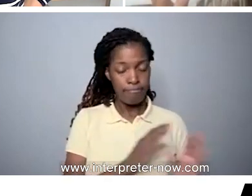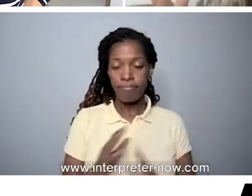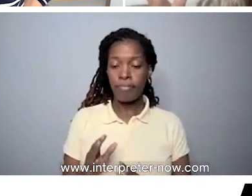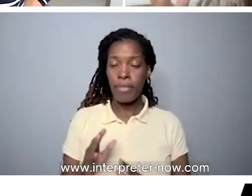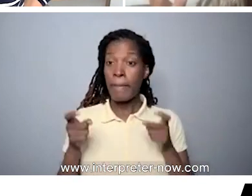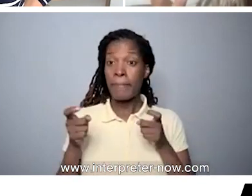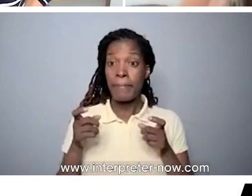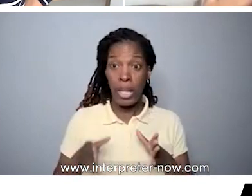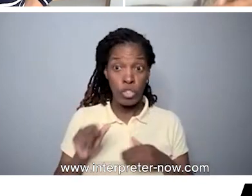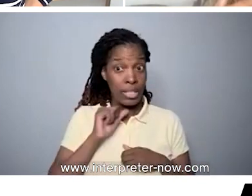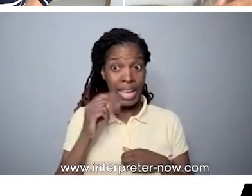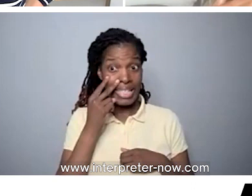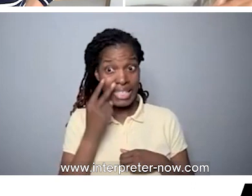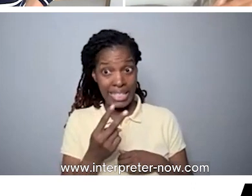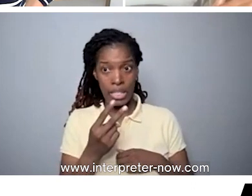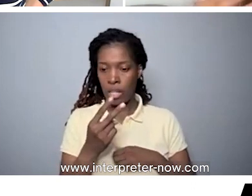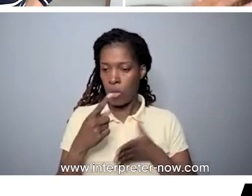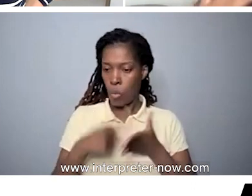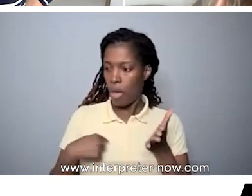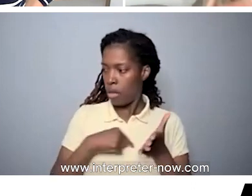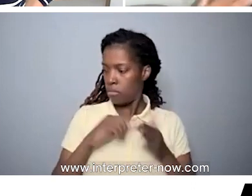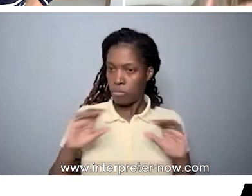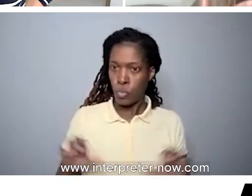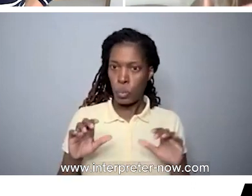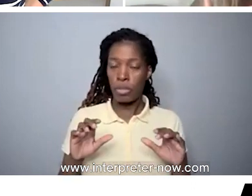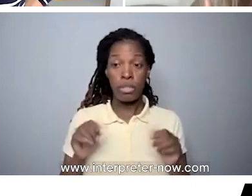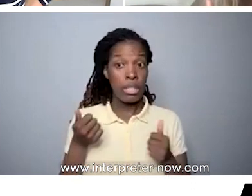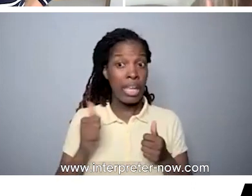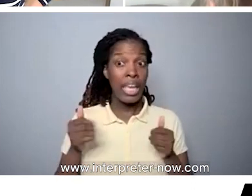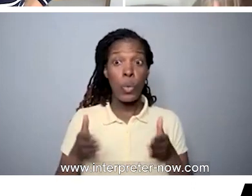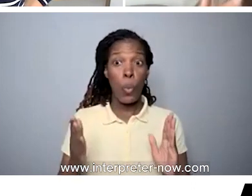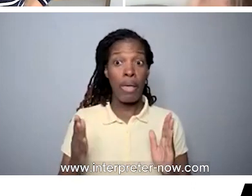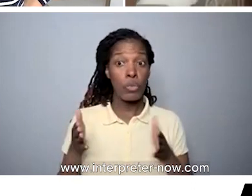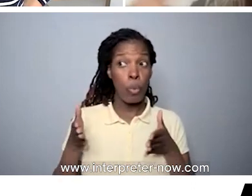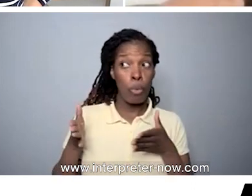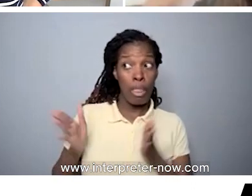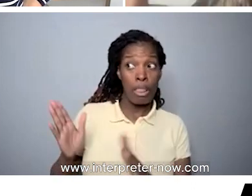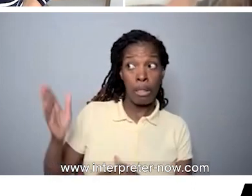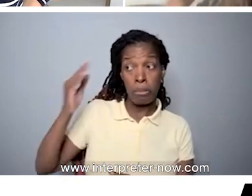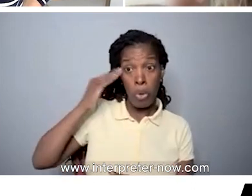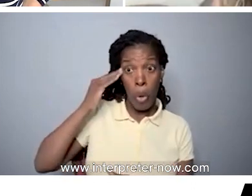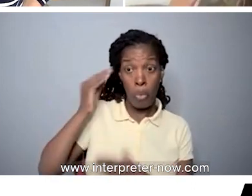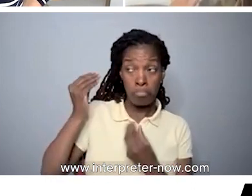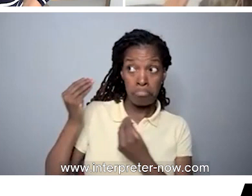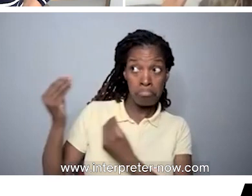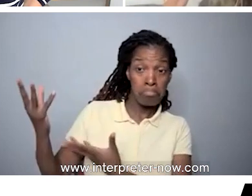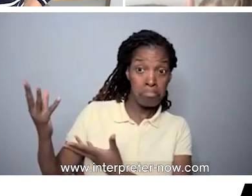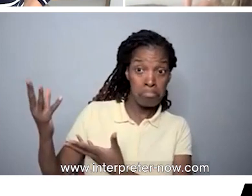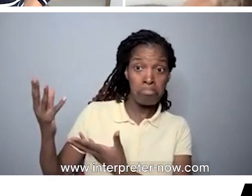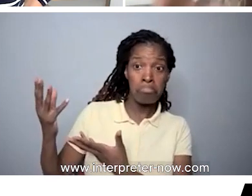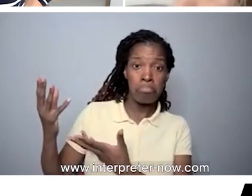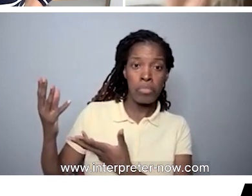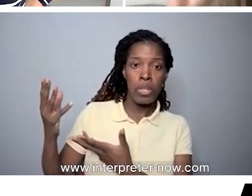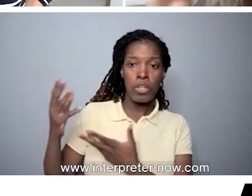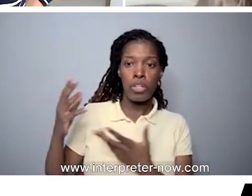your manager know in a way that you are still comfortable with, right? Because depending on where you are, maybe